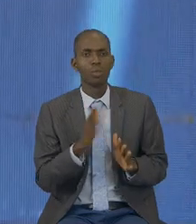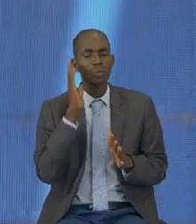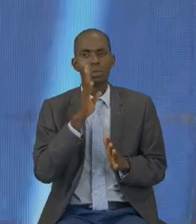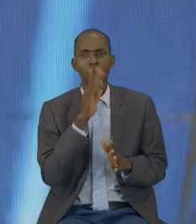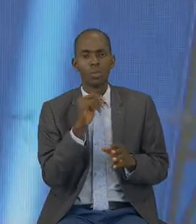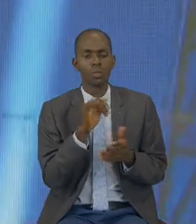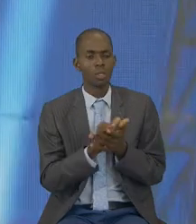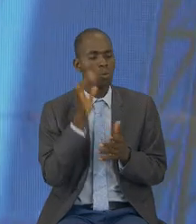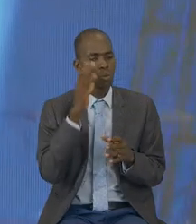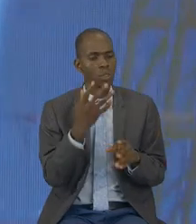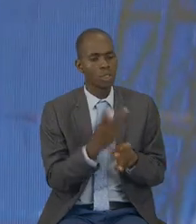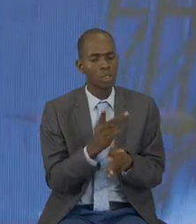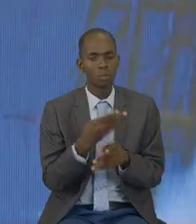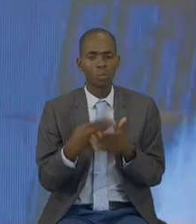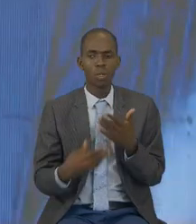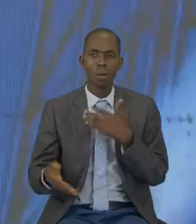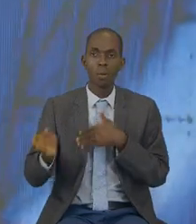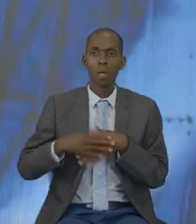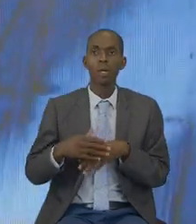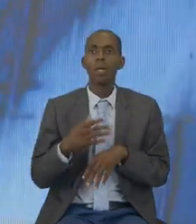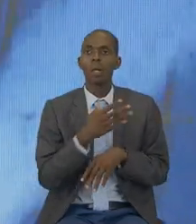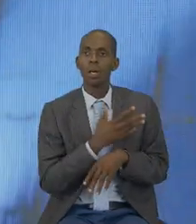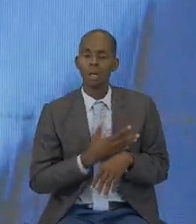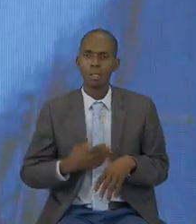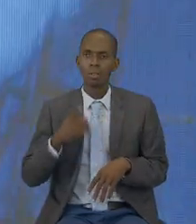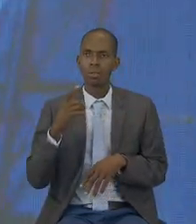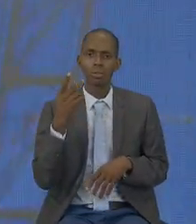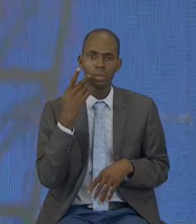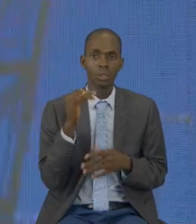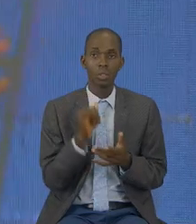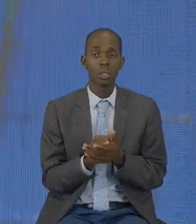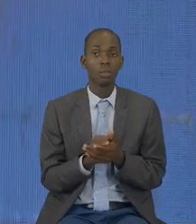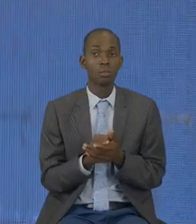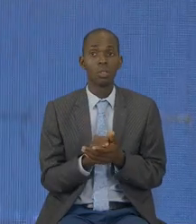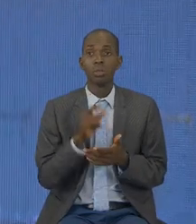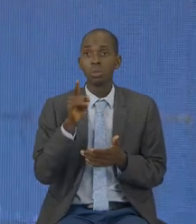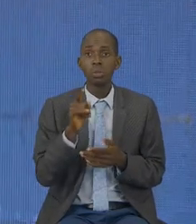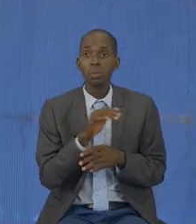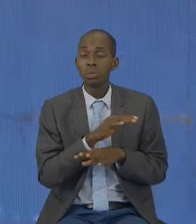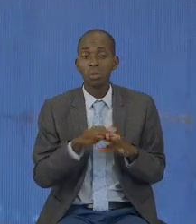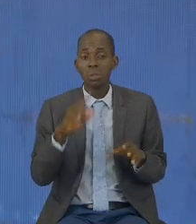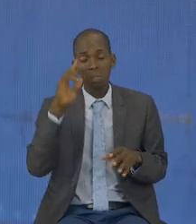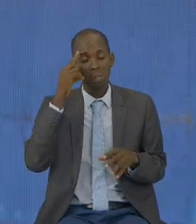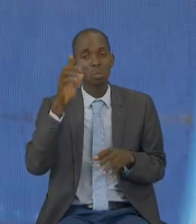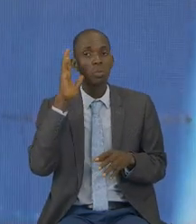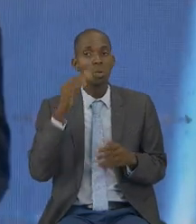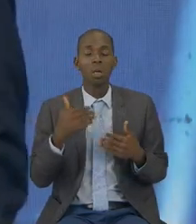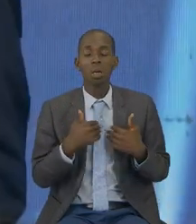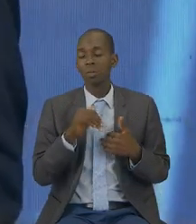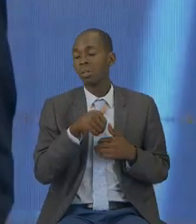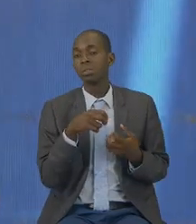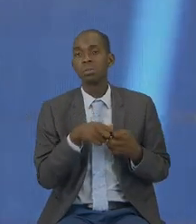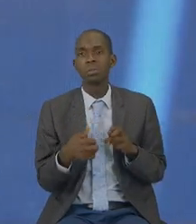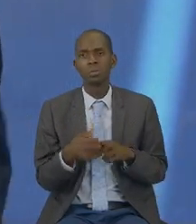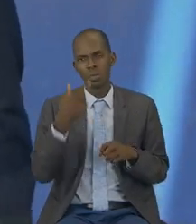the money to the bank and coming back. And you saw that by the time. You didn't think you're going to have any auditor, because you